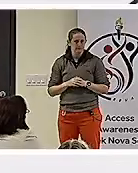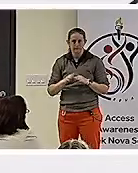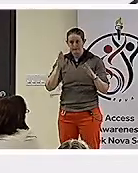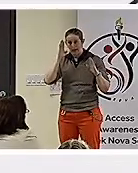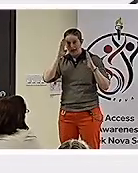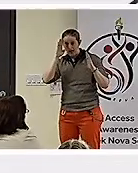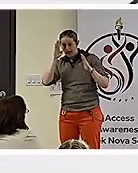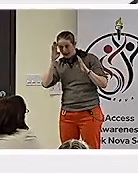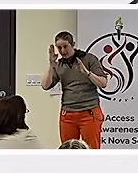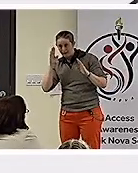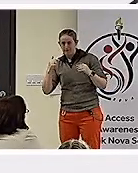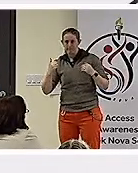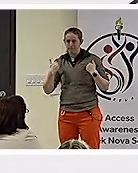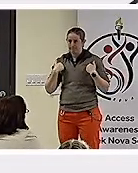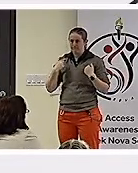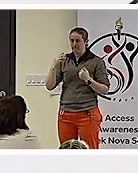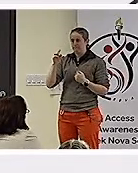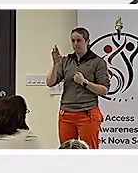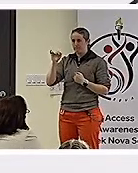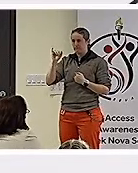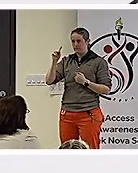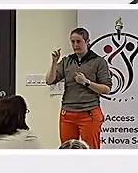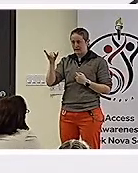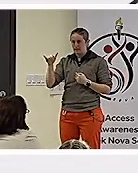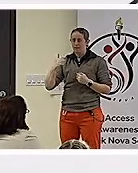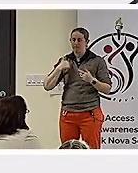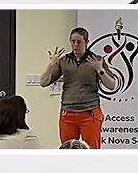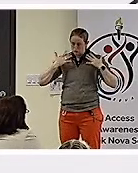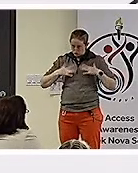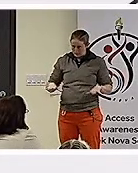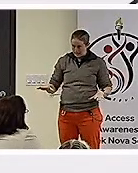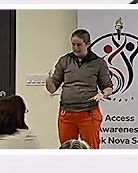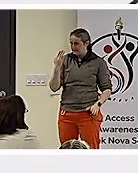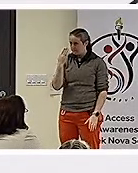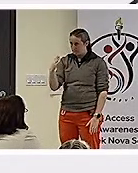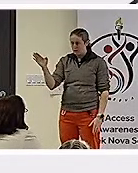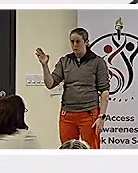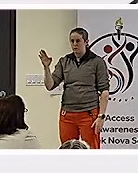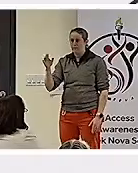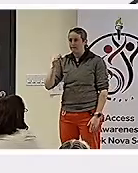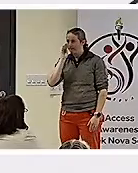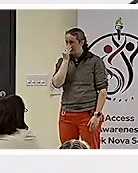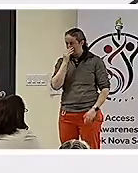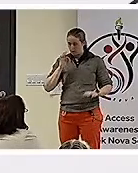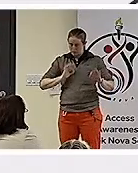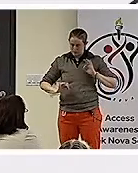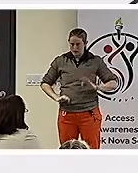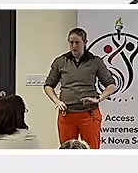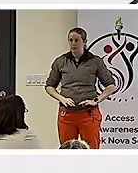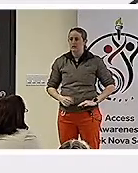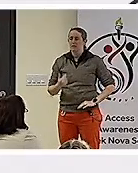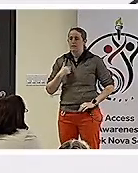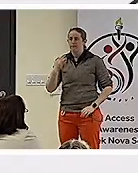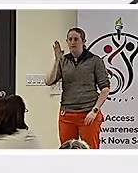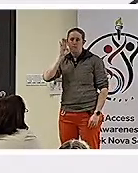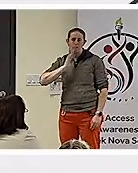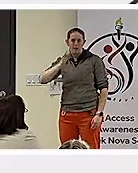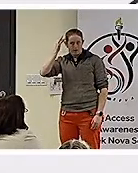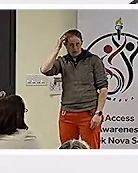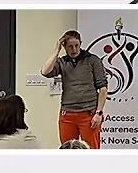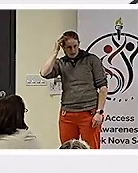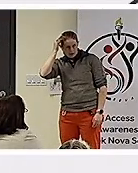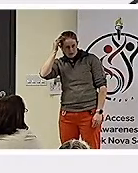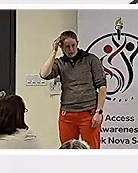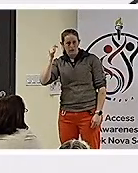Hi, I'm Brittany. I'm wearing a baby blue dress with flower prints. I have brown hair, and I'd like to honor my heritage with